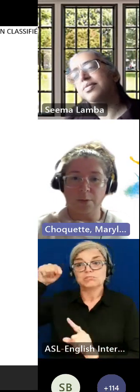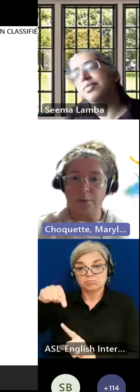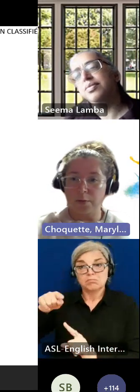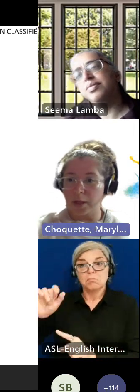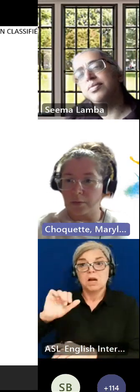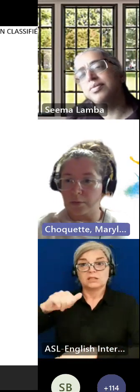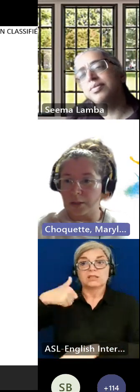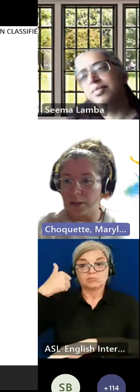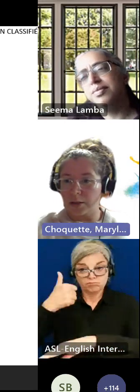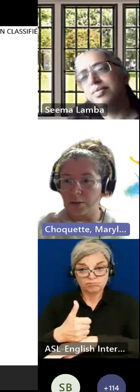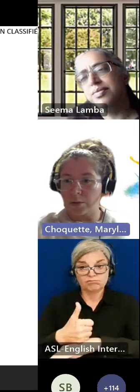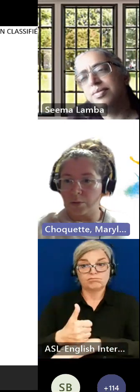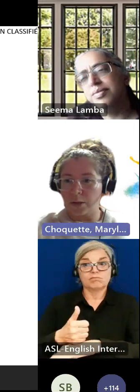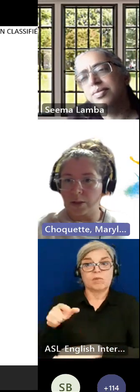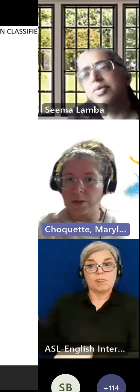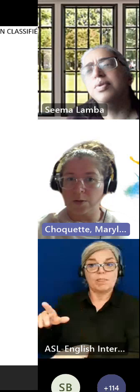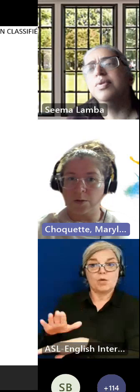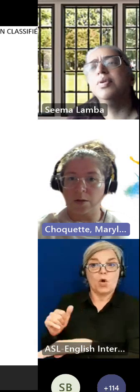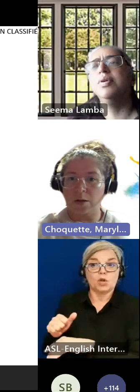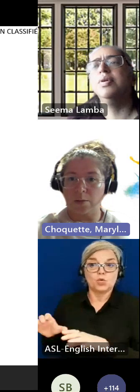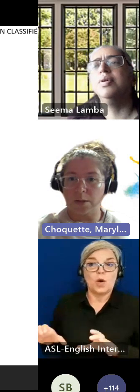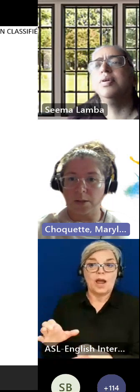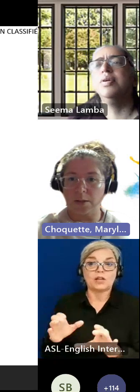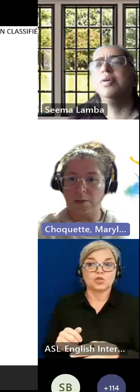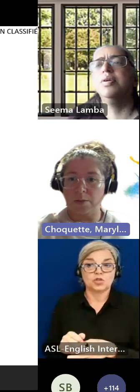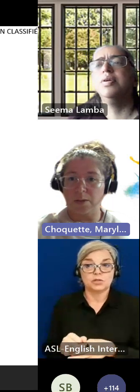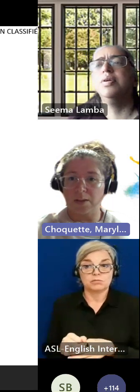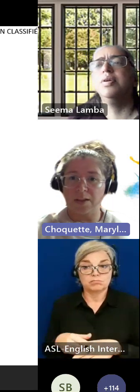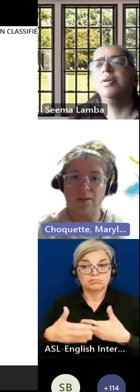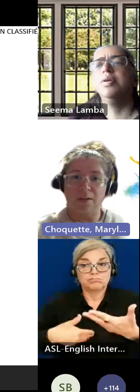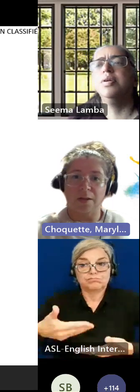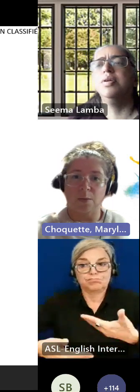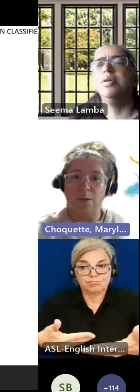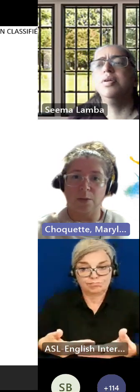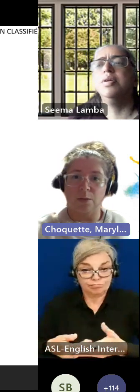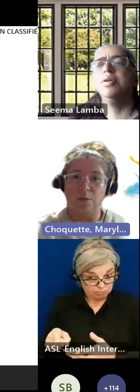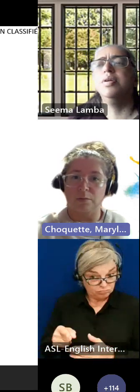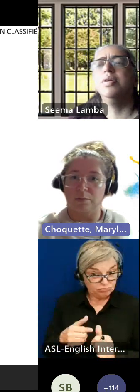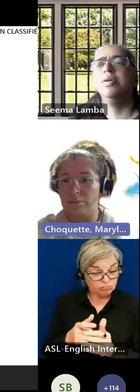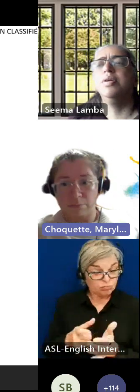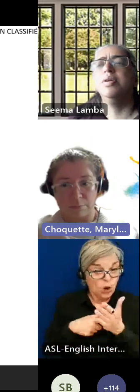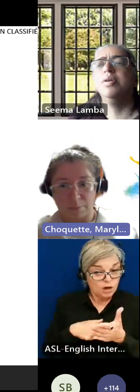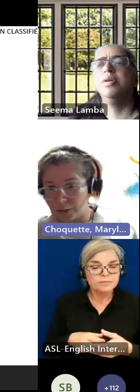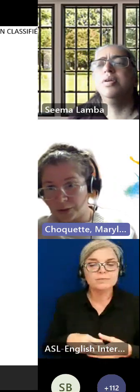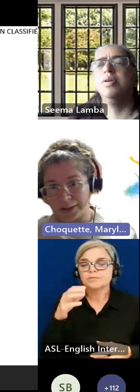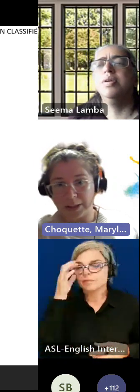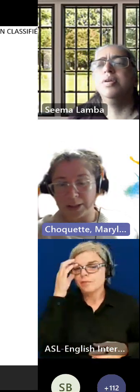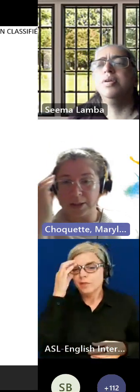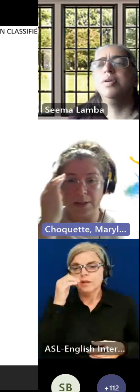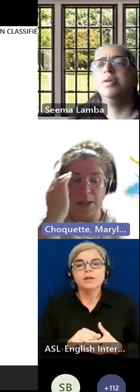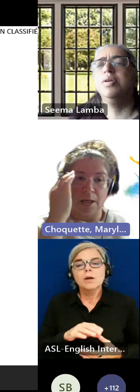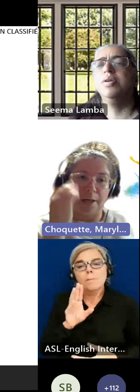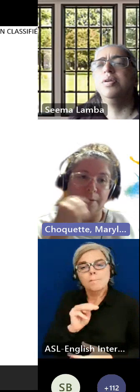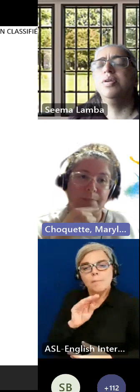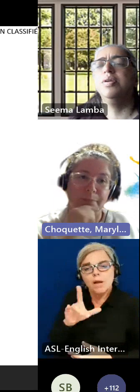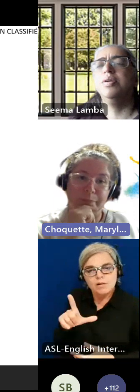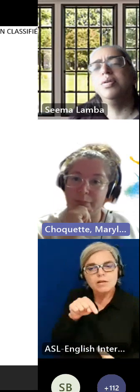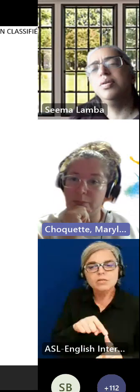So if people don't have any questions or comments, maybe it's something that we do